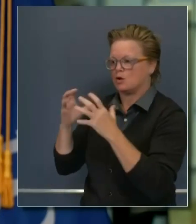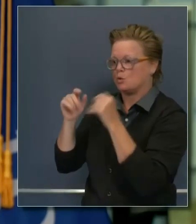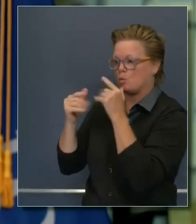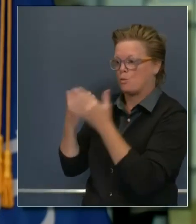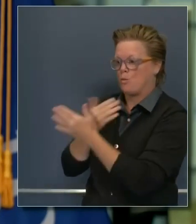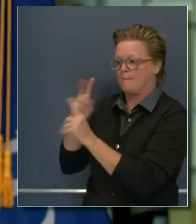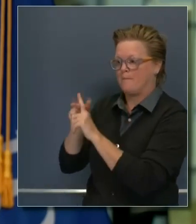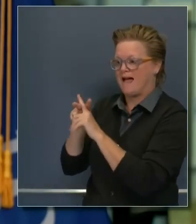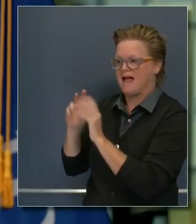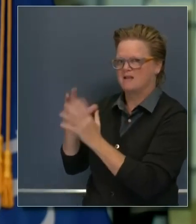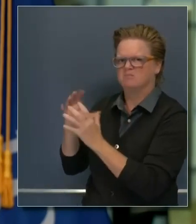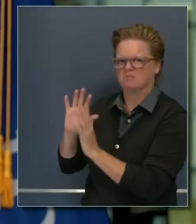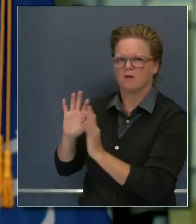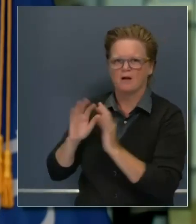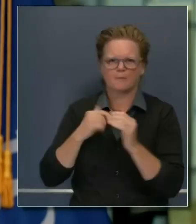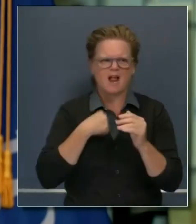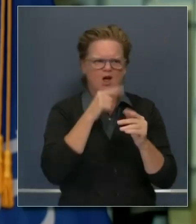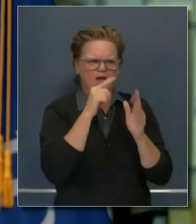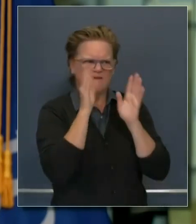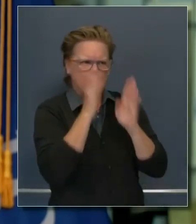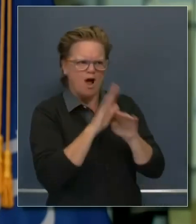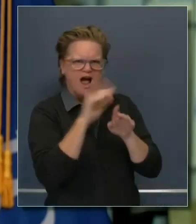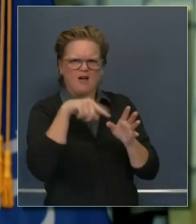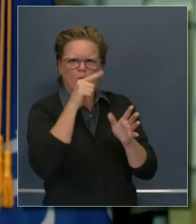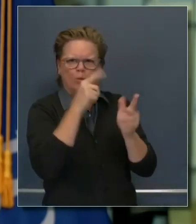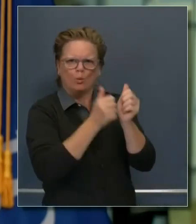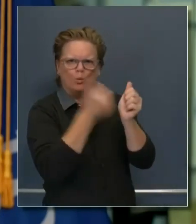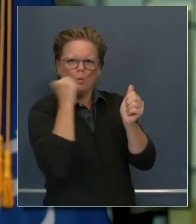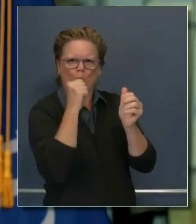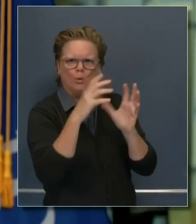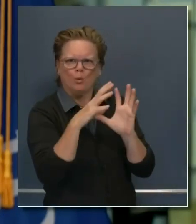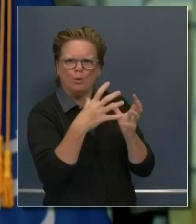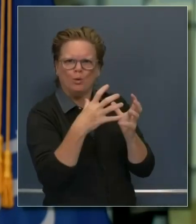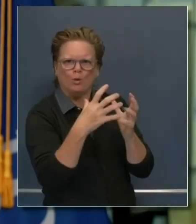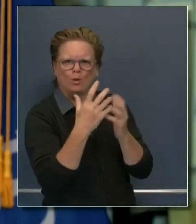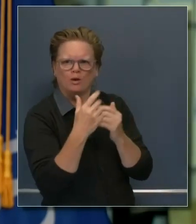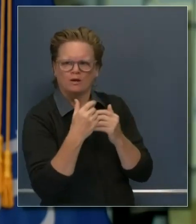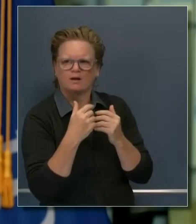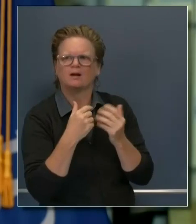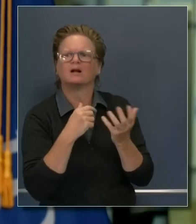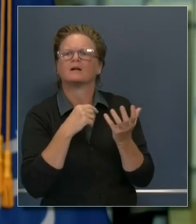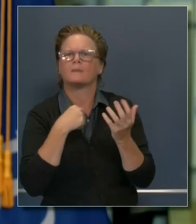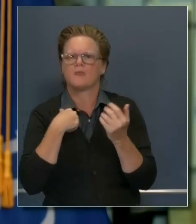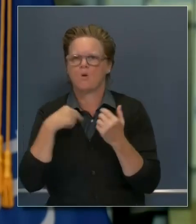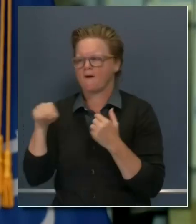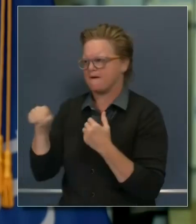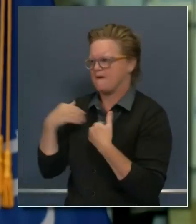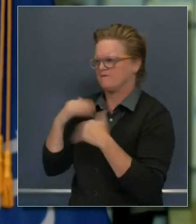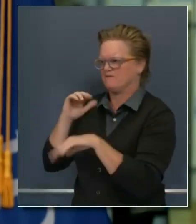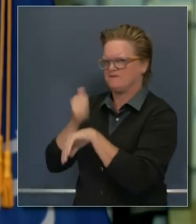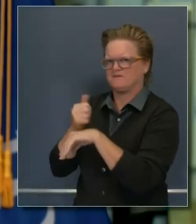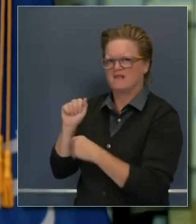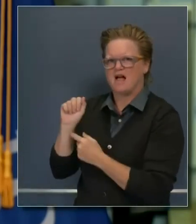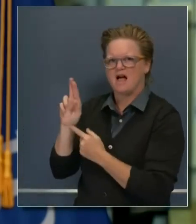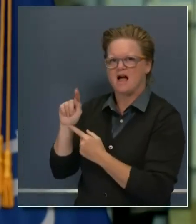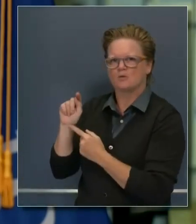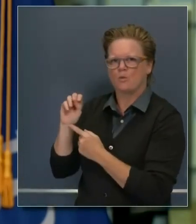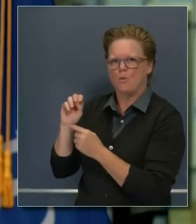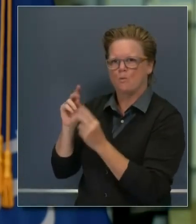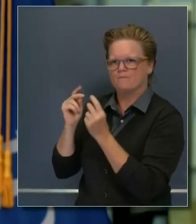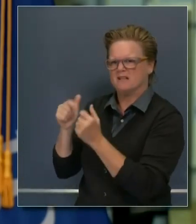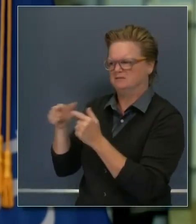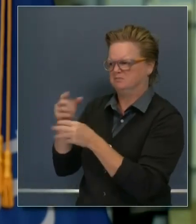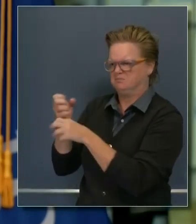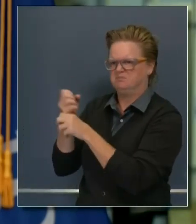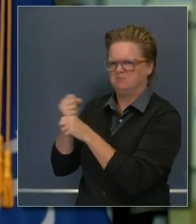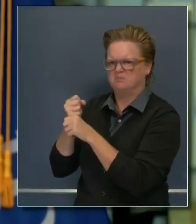automated process versus having to kick out into a manual one. That will allow them to get paid even sooner if they're eligible,